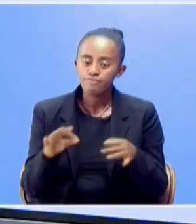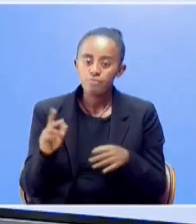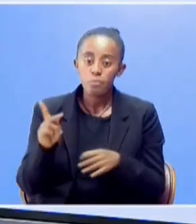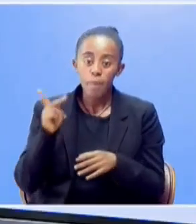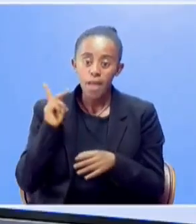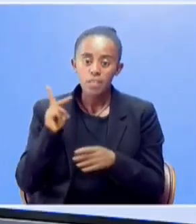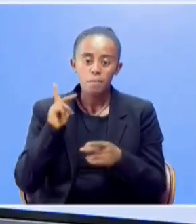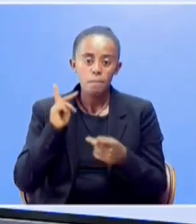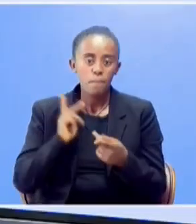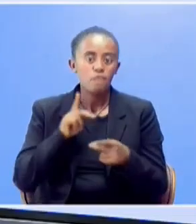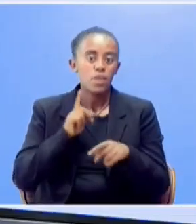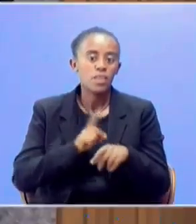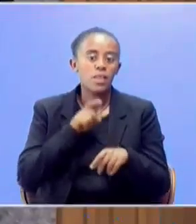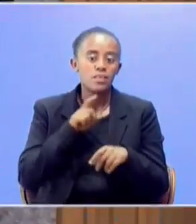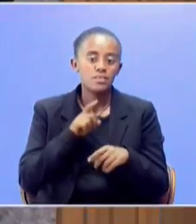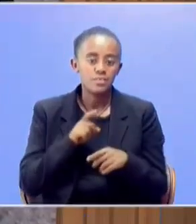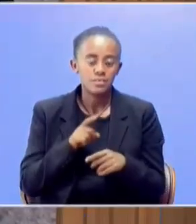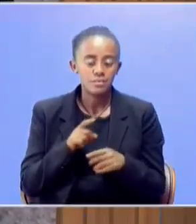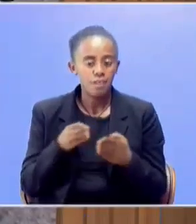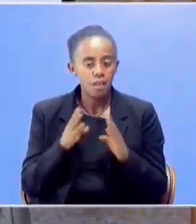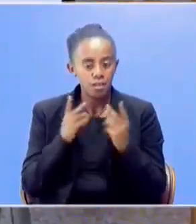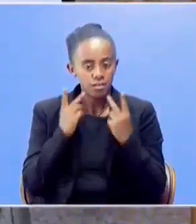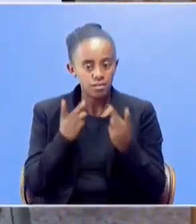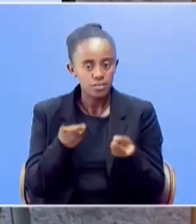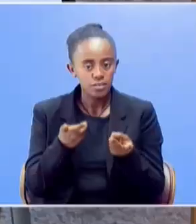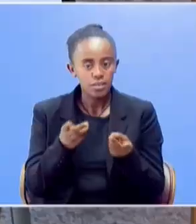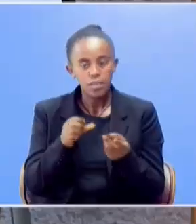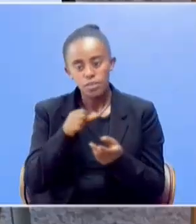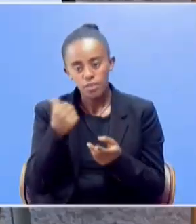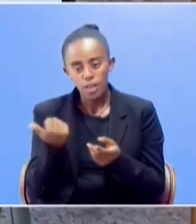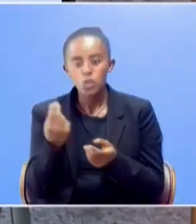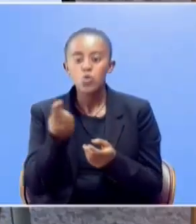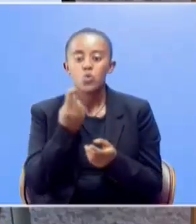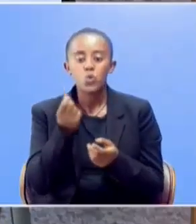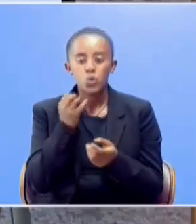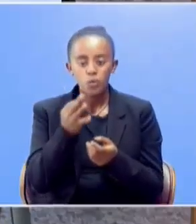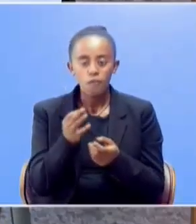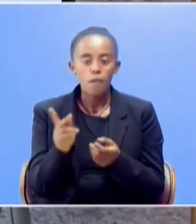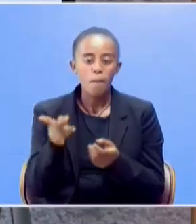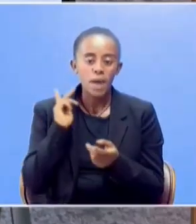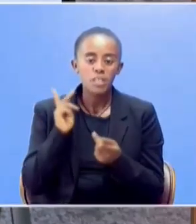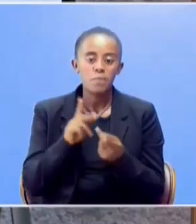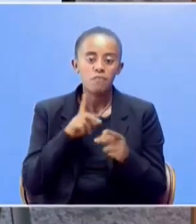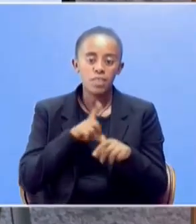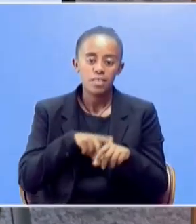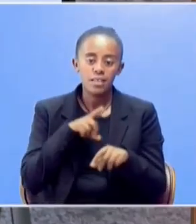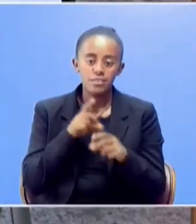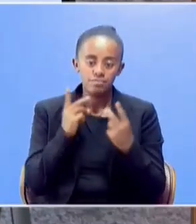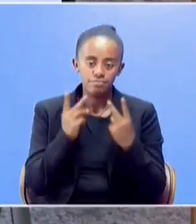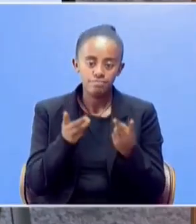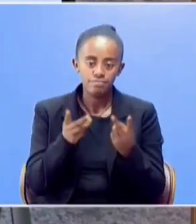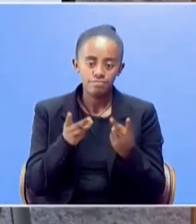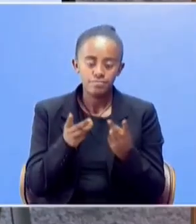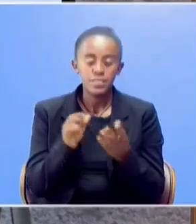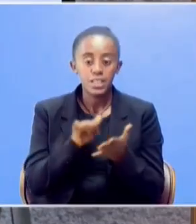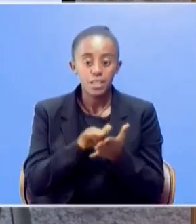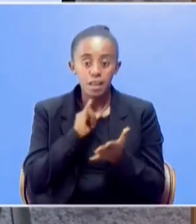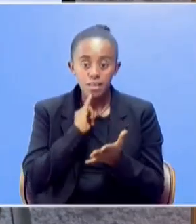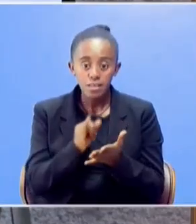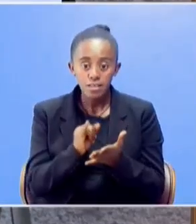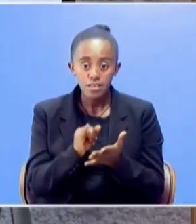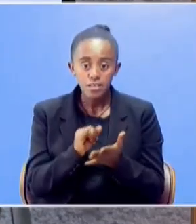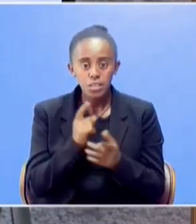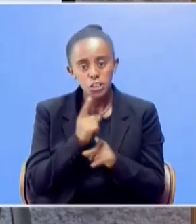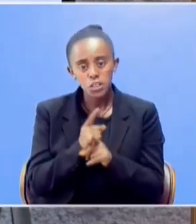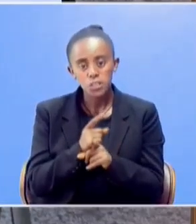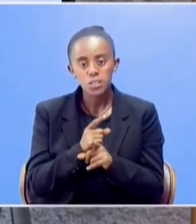perfect tense. Let us see the other use of past perfect tense. That is,